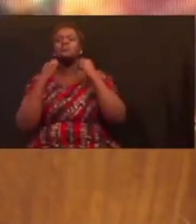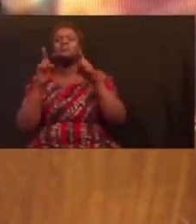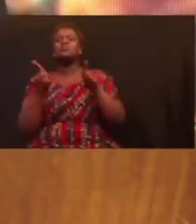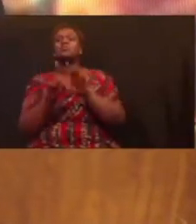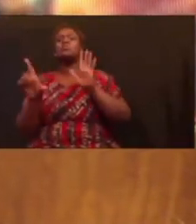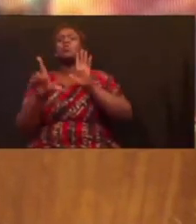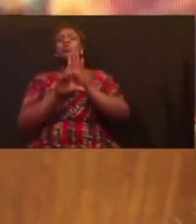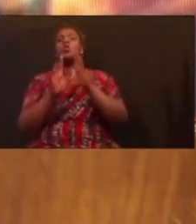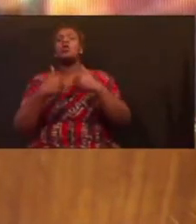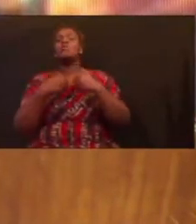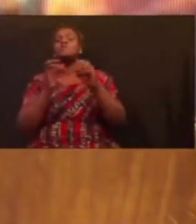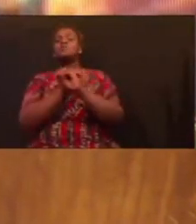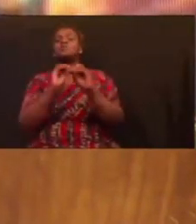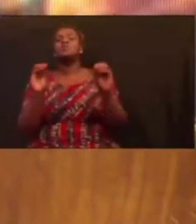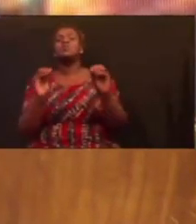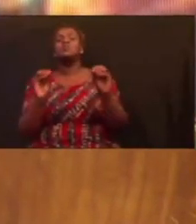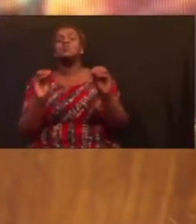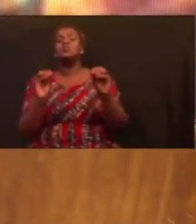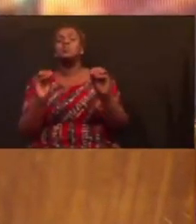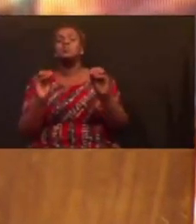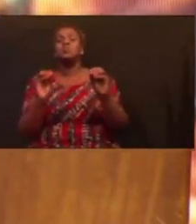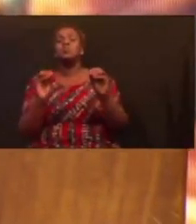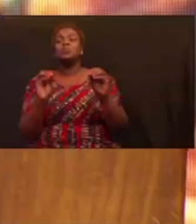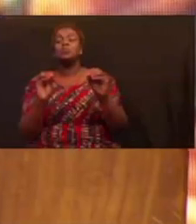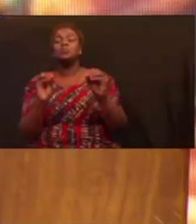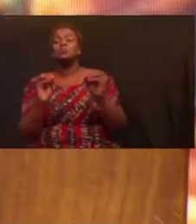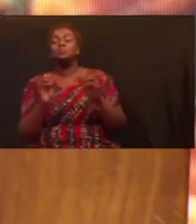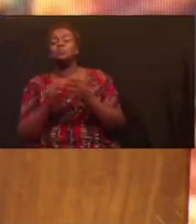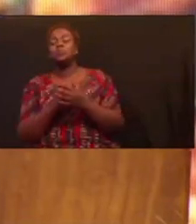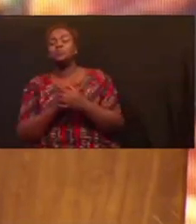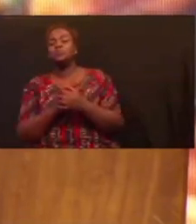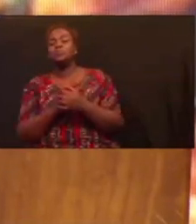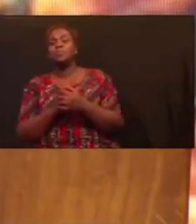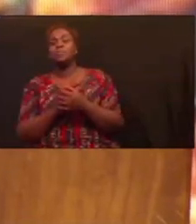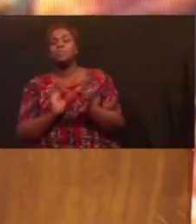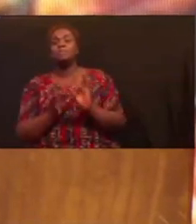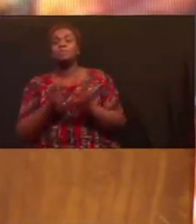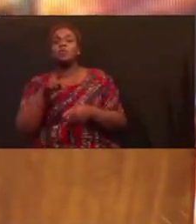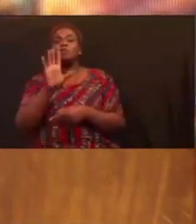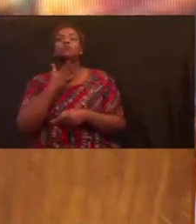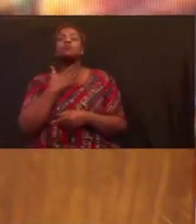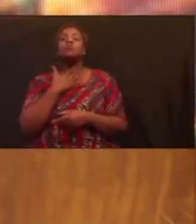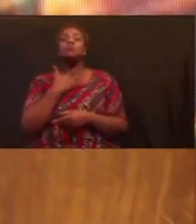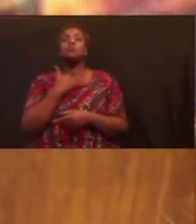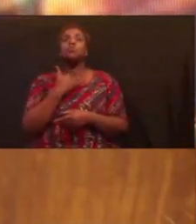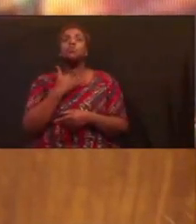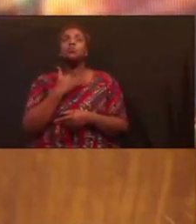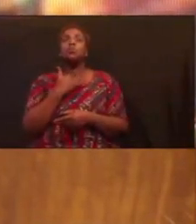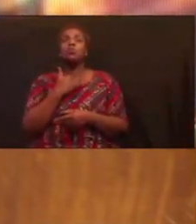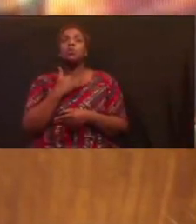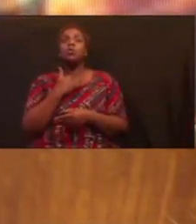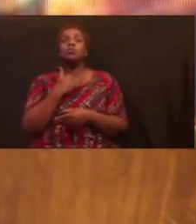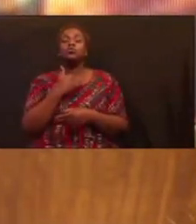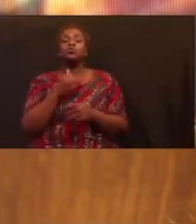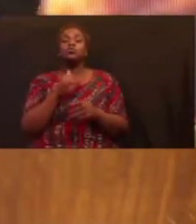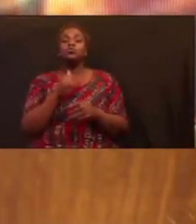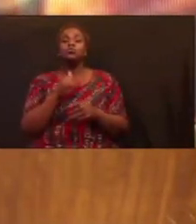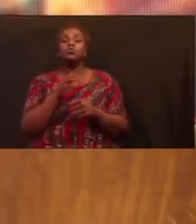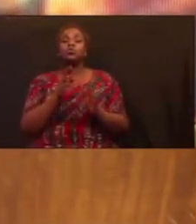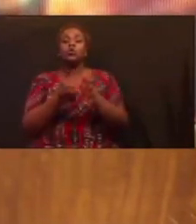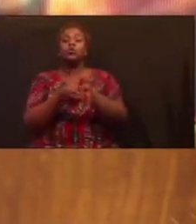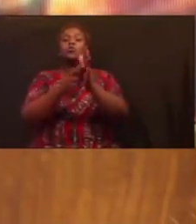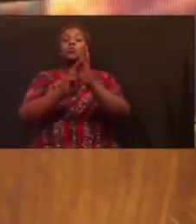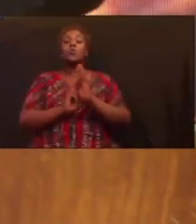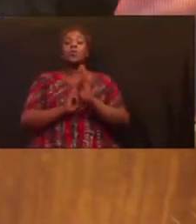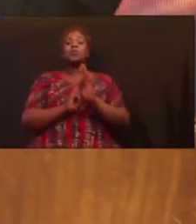law. I did tell us in the afternoon that if we want to restore the spirit of revival, we must